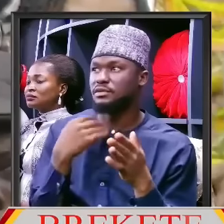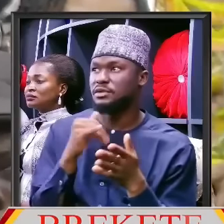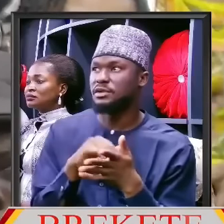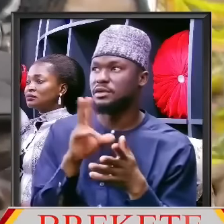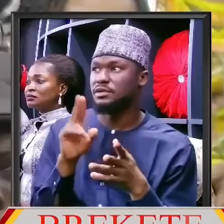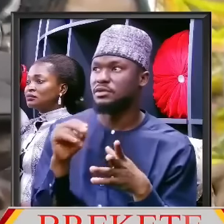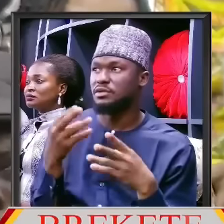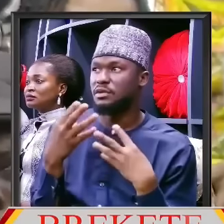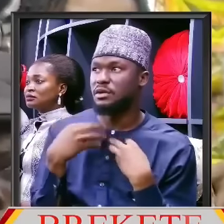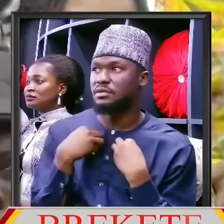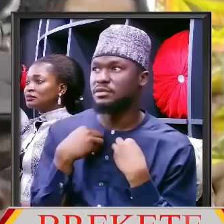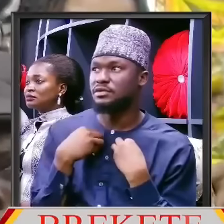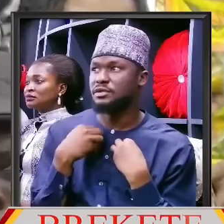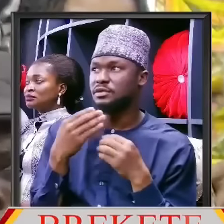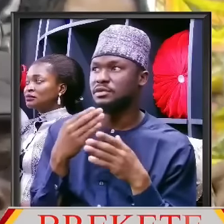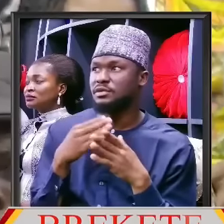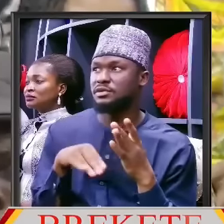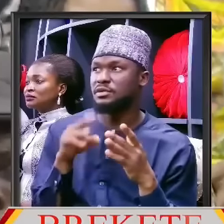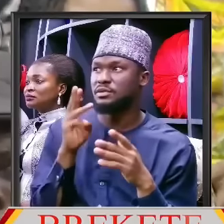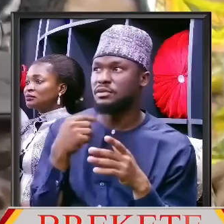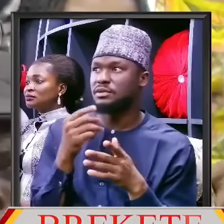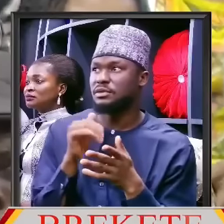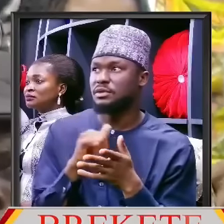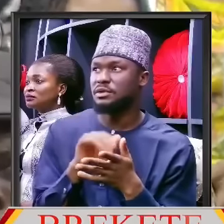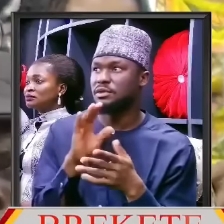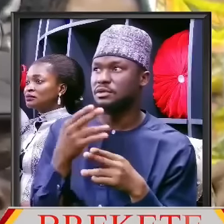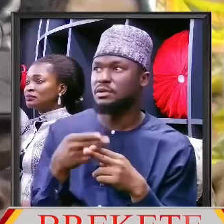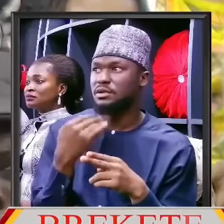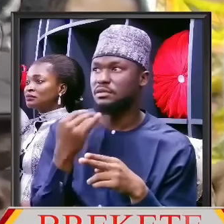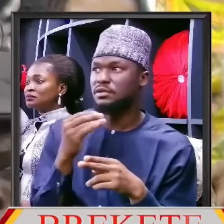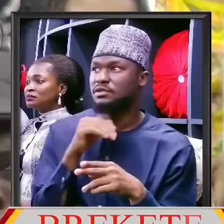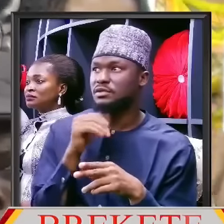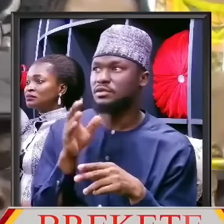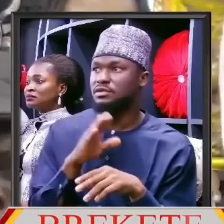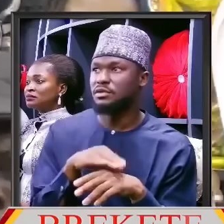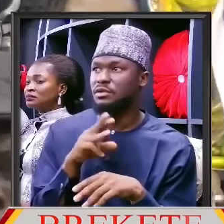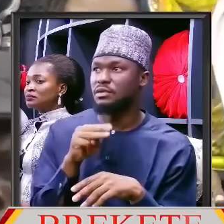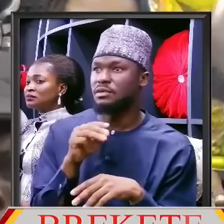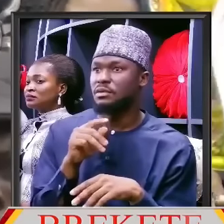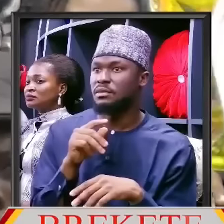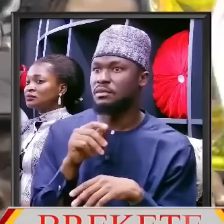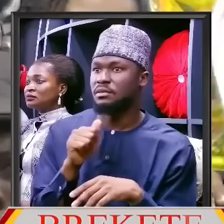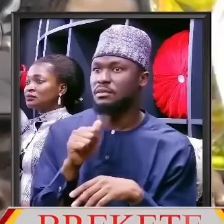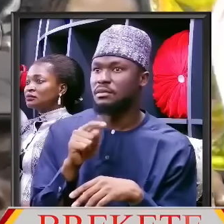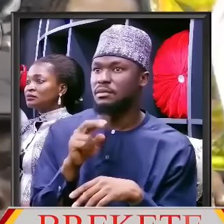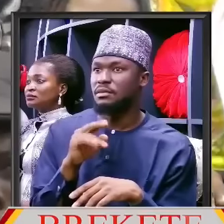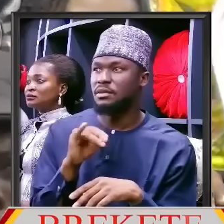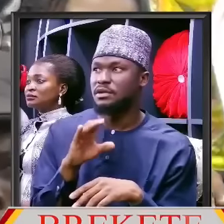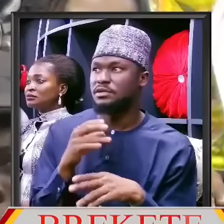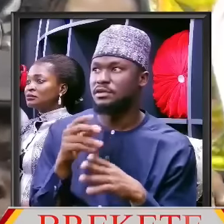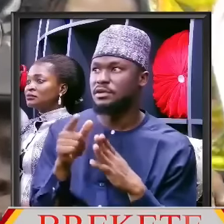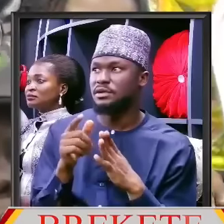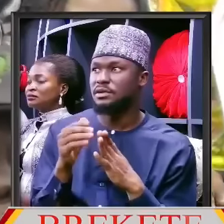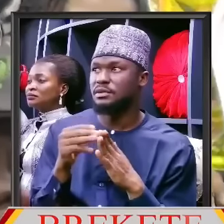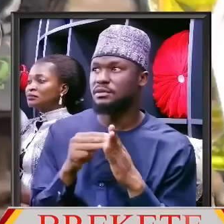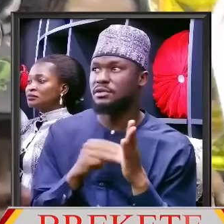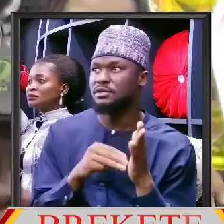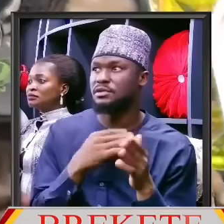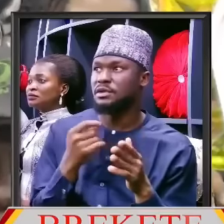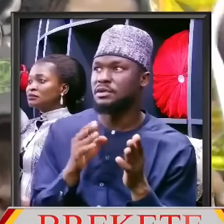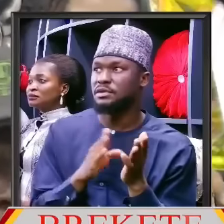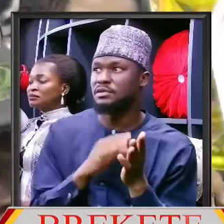admission. They go say, some they go say, your name is not on the matriculation list. And but, the school was collecting school fees from them. Sir, course,